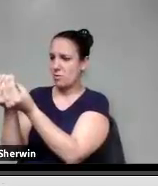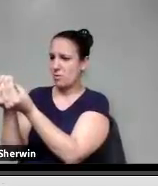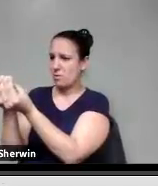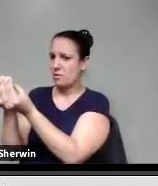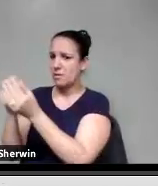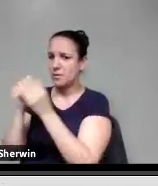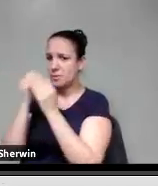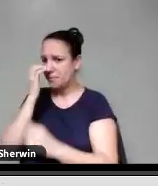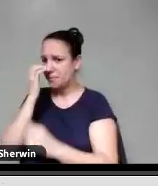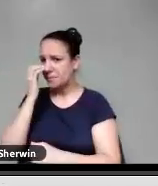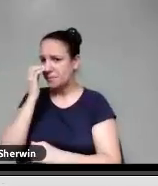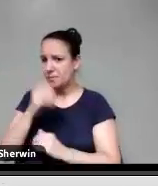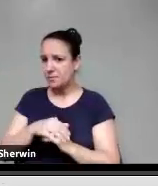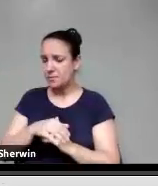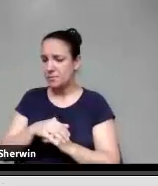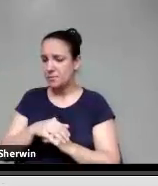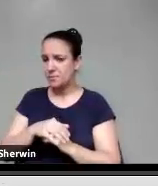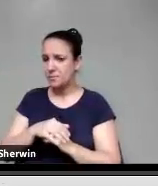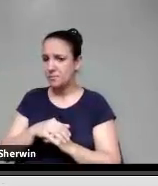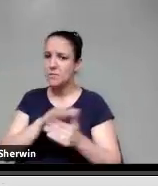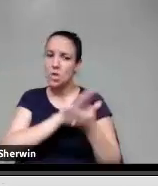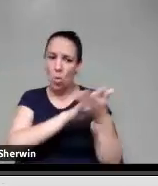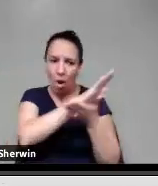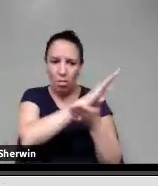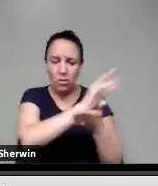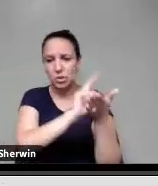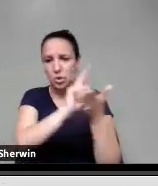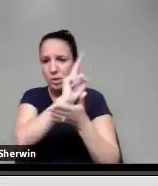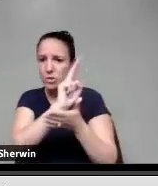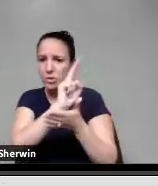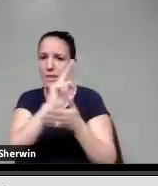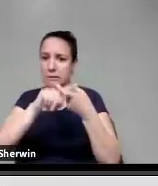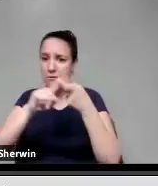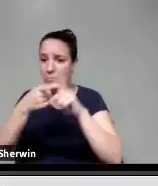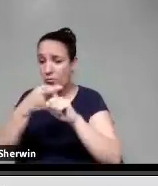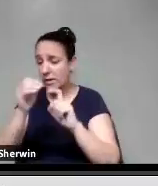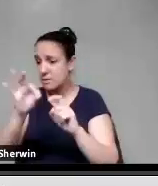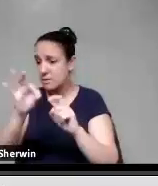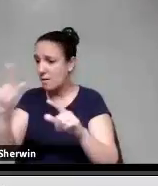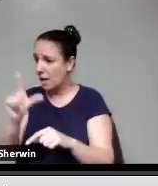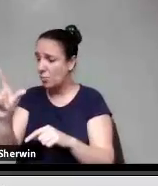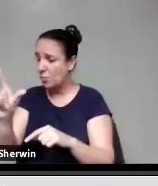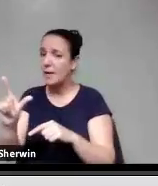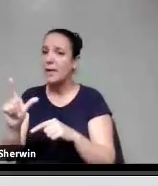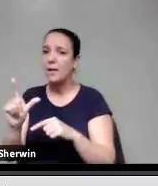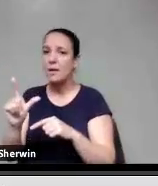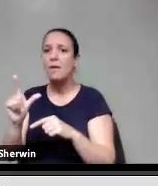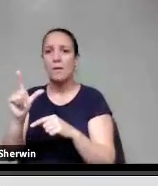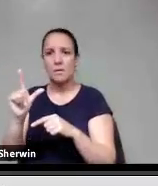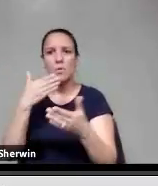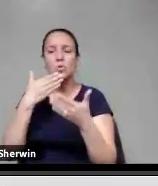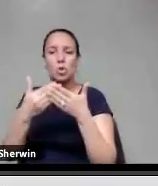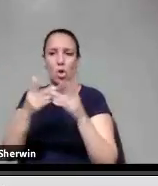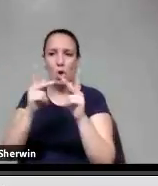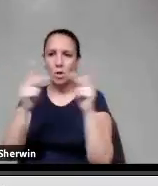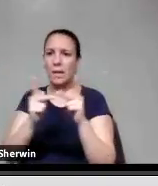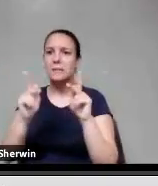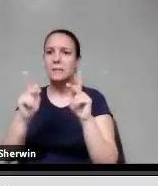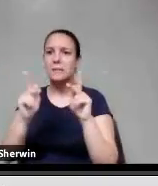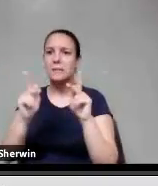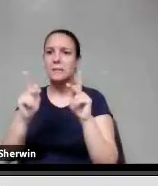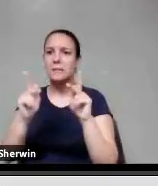consortiums, absolutely. Colleges and universities, absolutely. All places that you can extend that invitation. You might even go